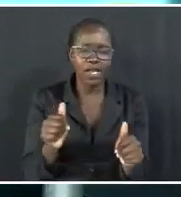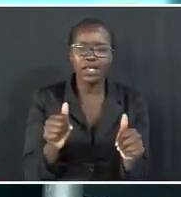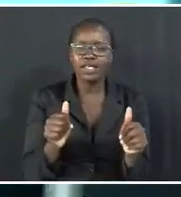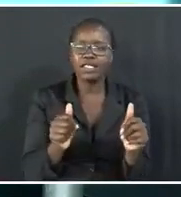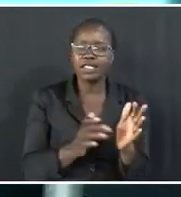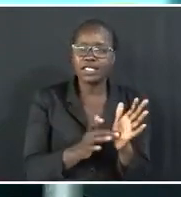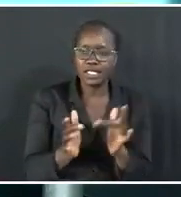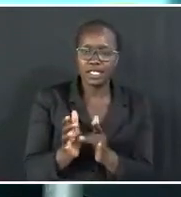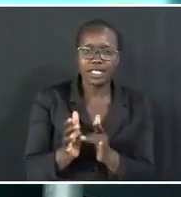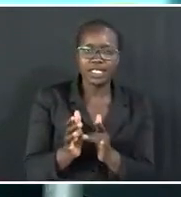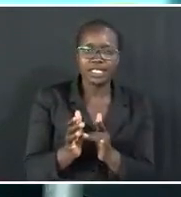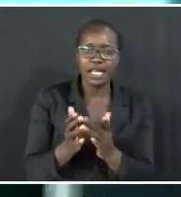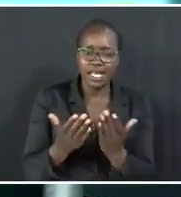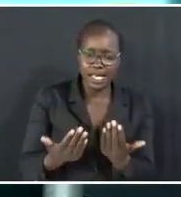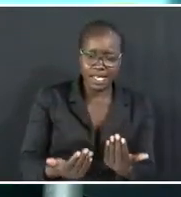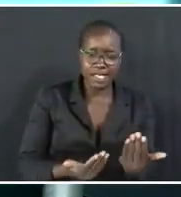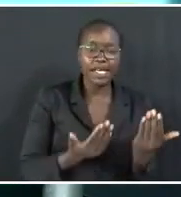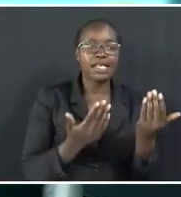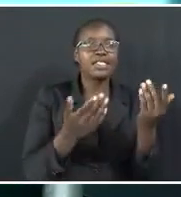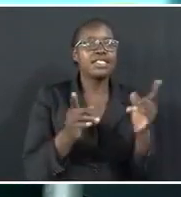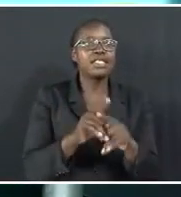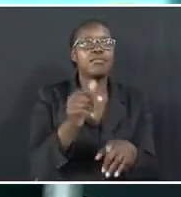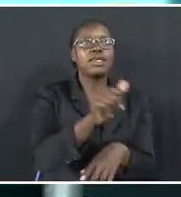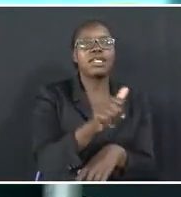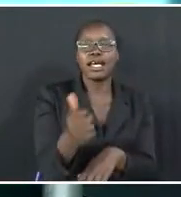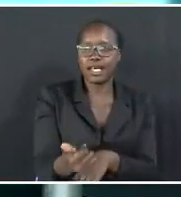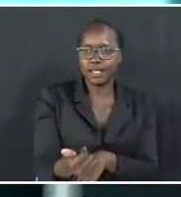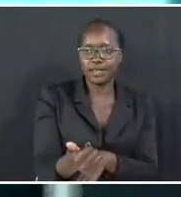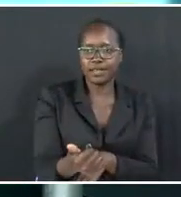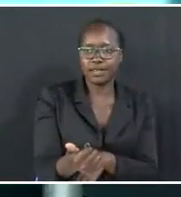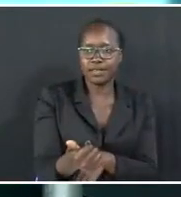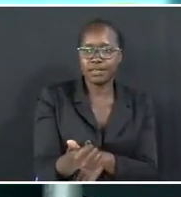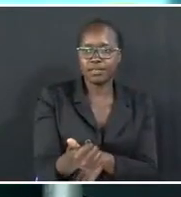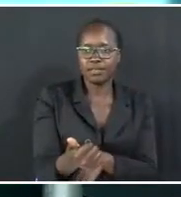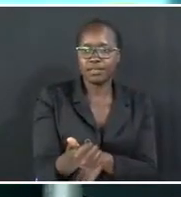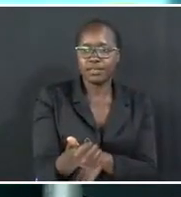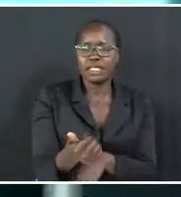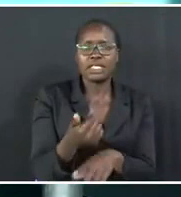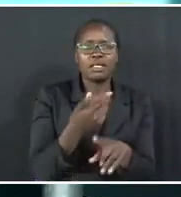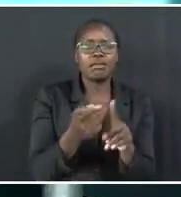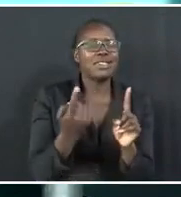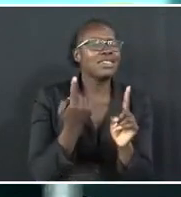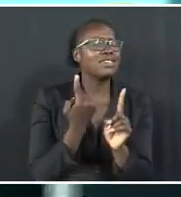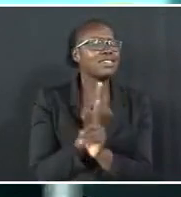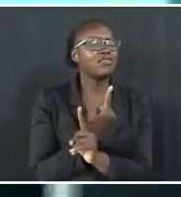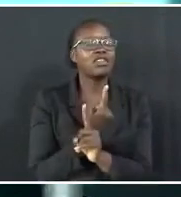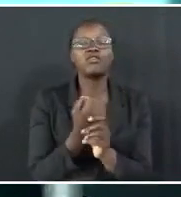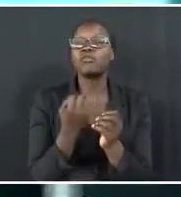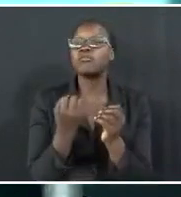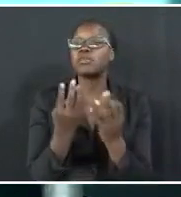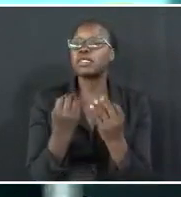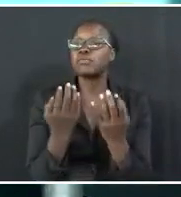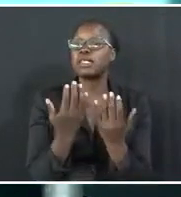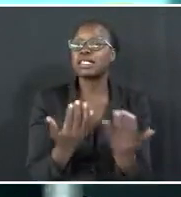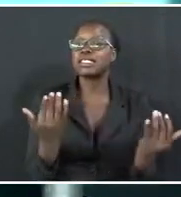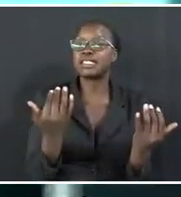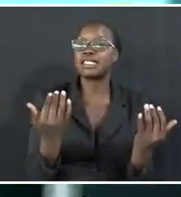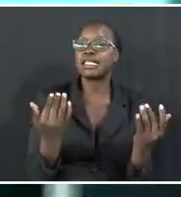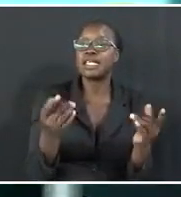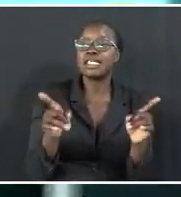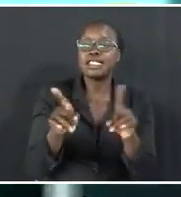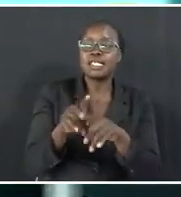Jesus was a child just like any other. But different from many children at that